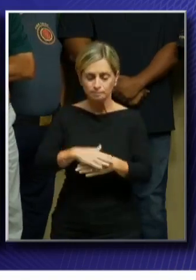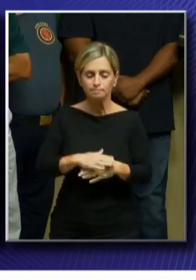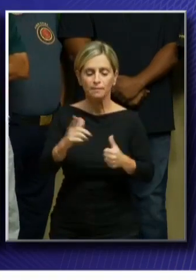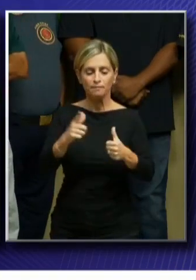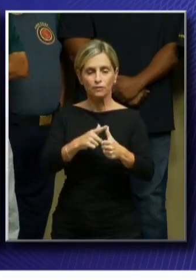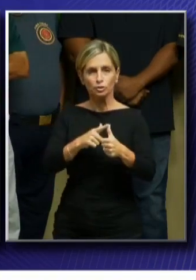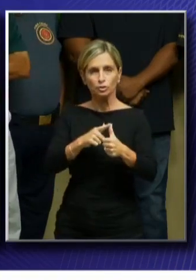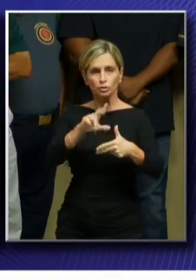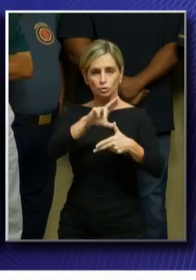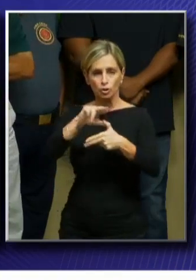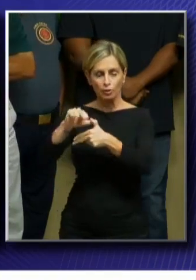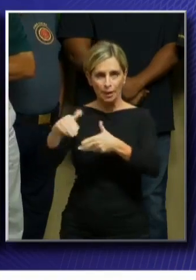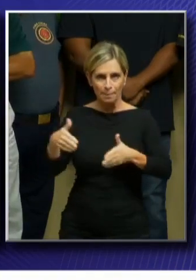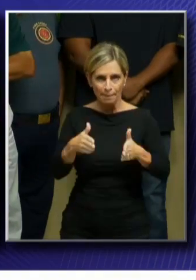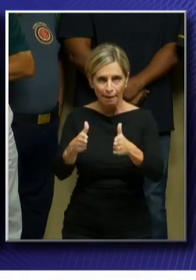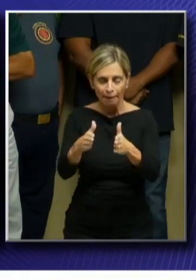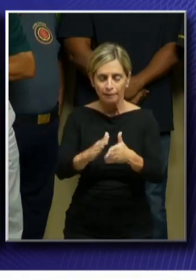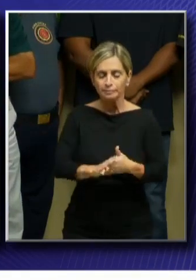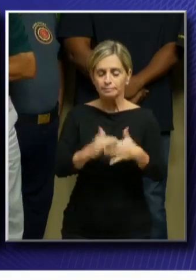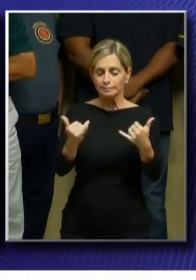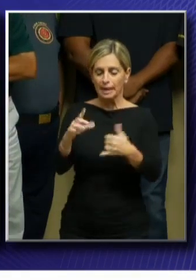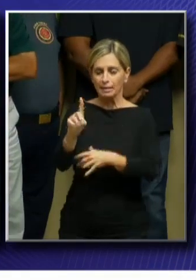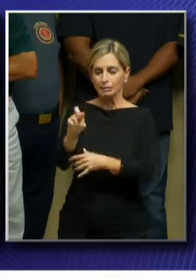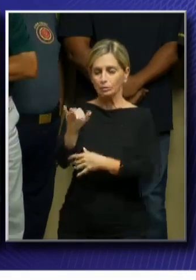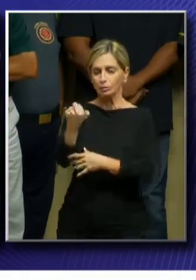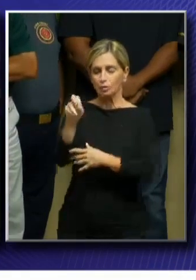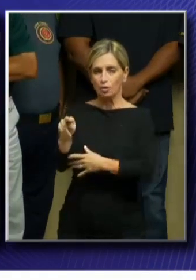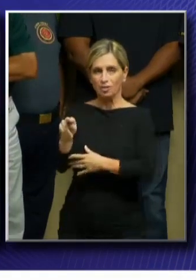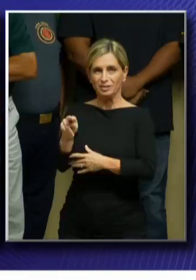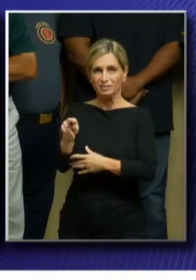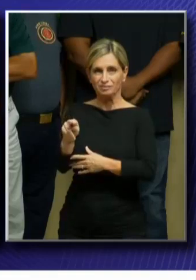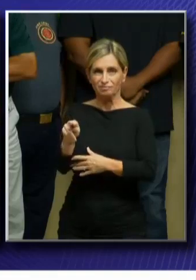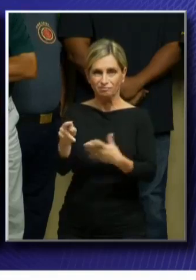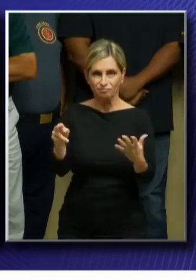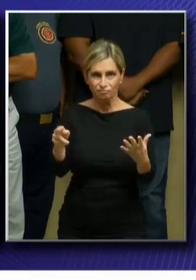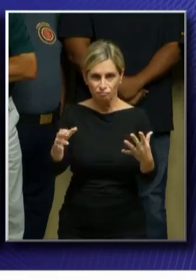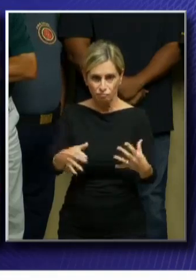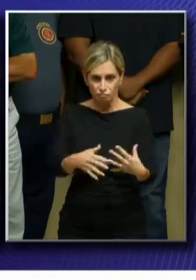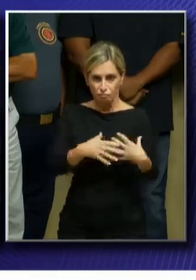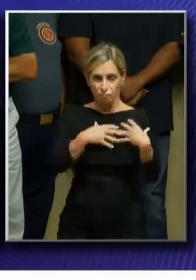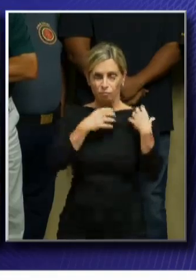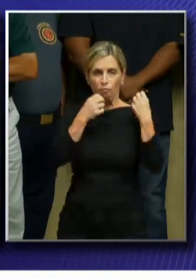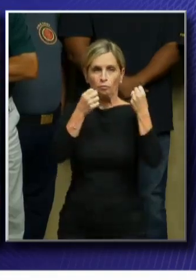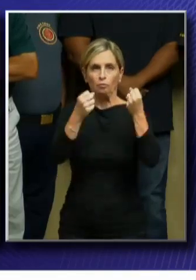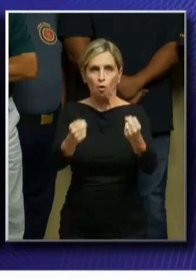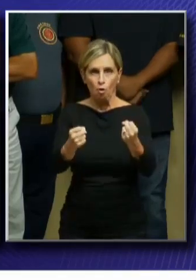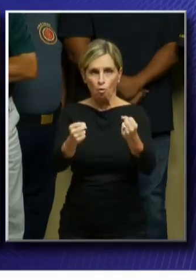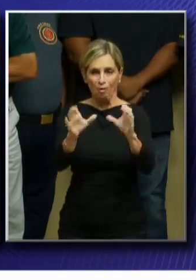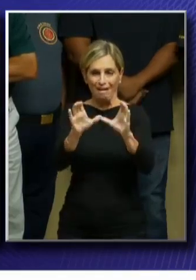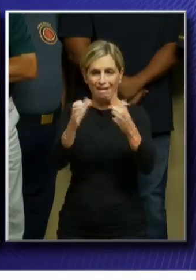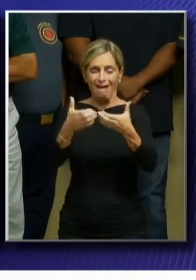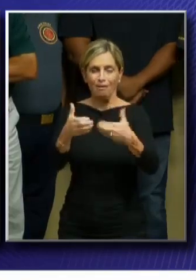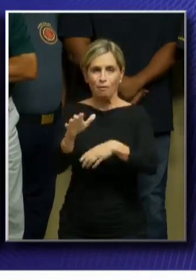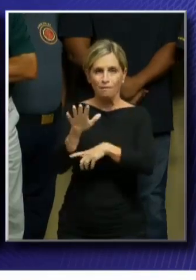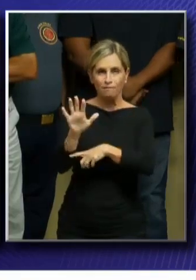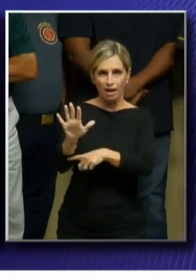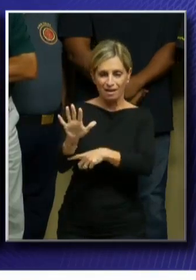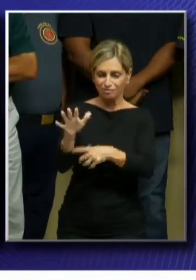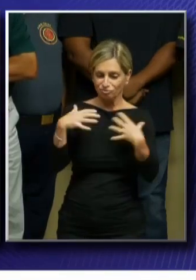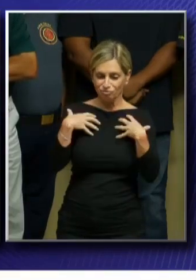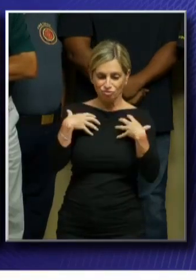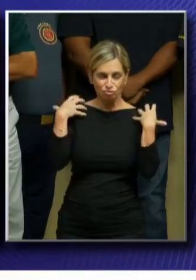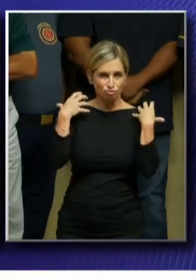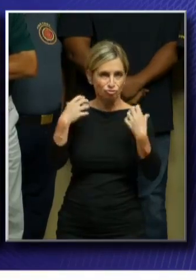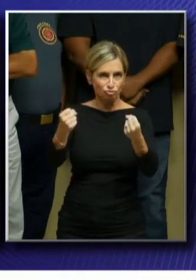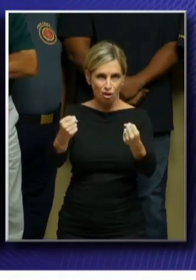track. So Dorian has grown to a strong Category 5 hurricane. That is the strongest category of hurricanes